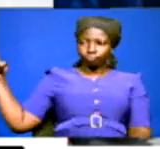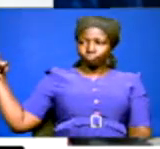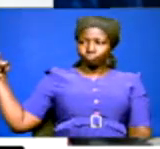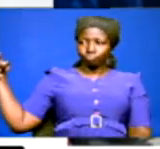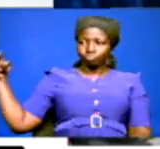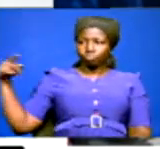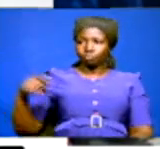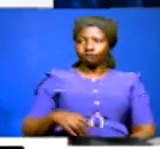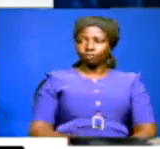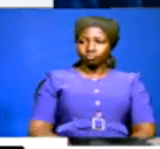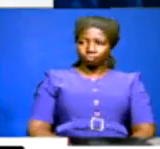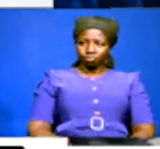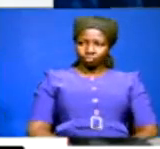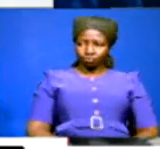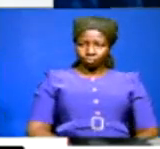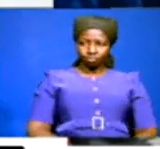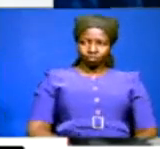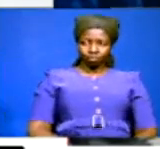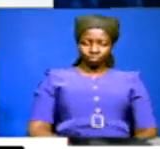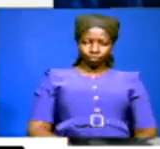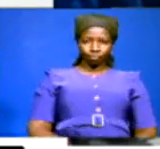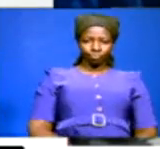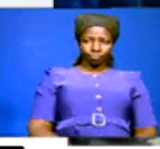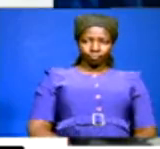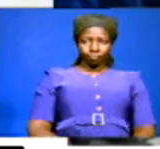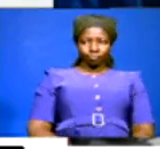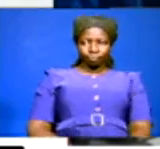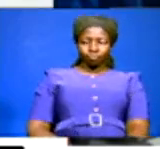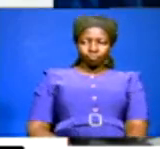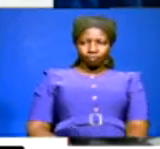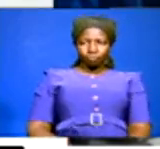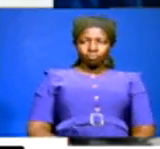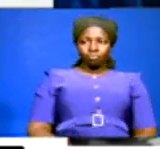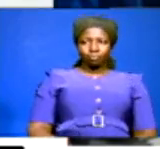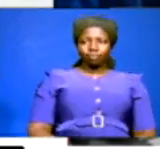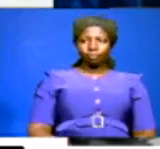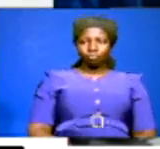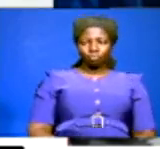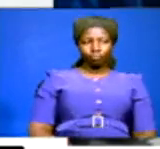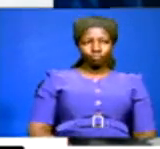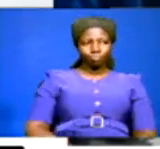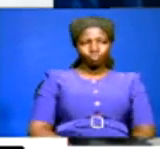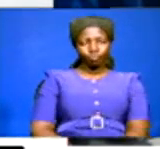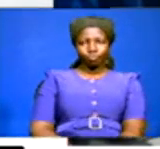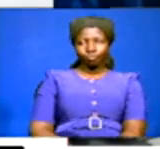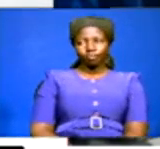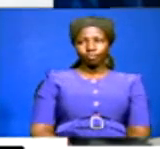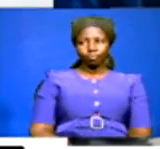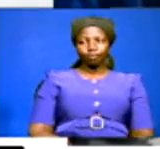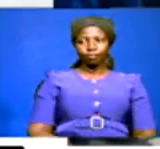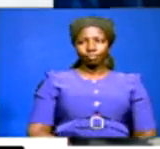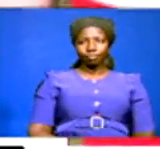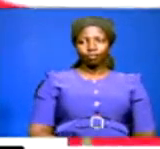Gilbert Chabari Motembei, Monica Moiro, Raymond Sangsang, Joyce Motinda and Betty